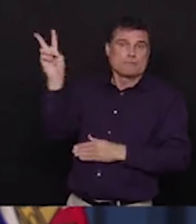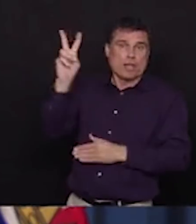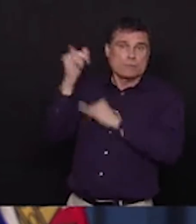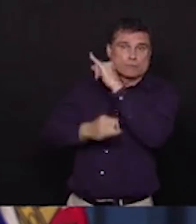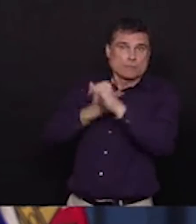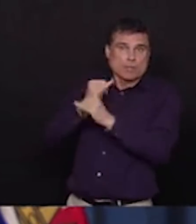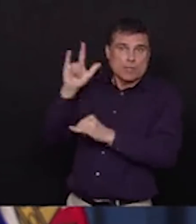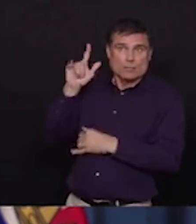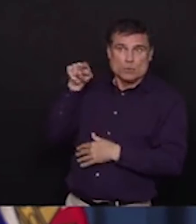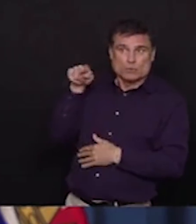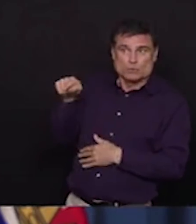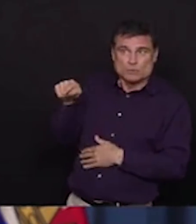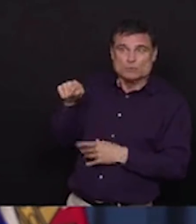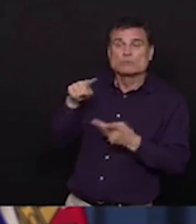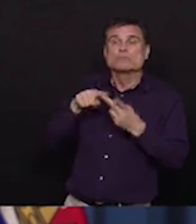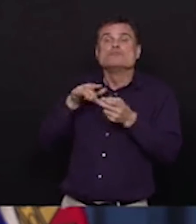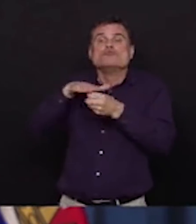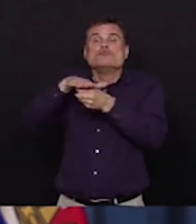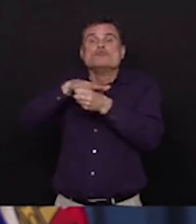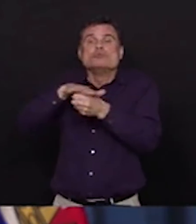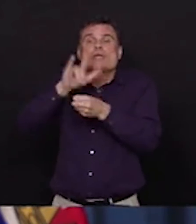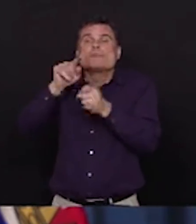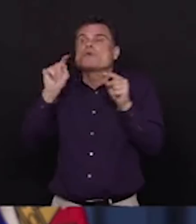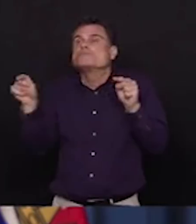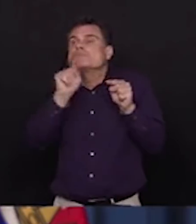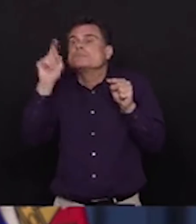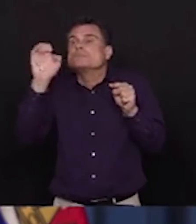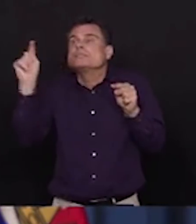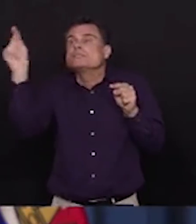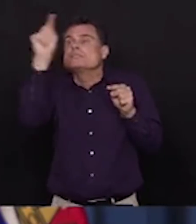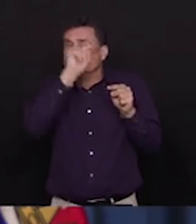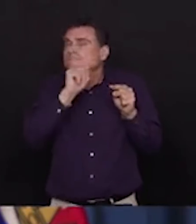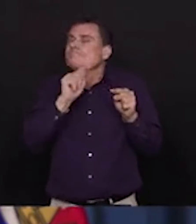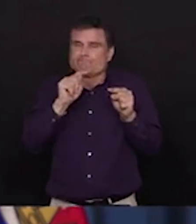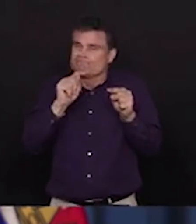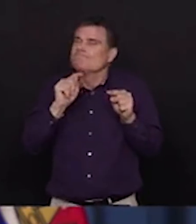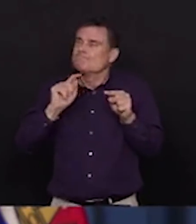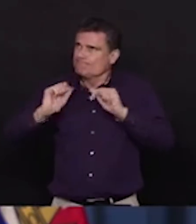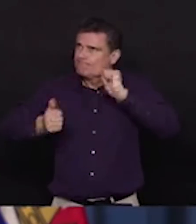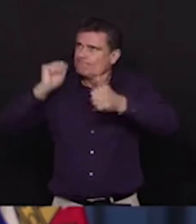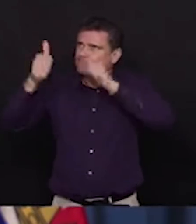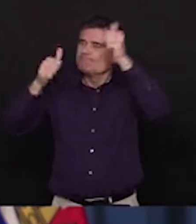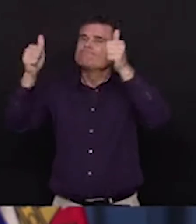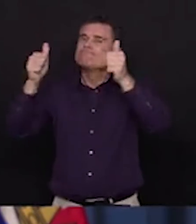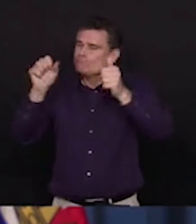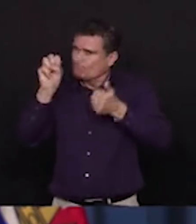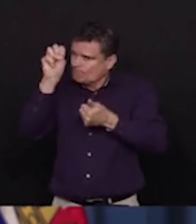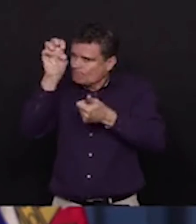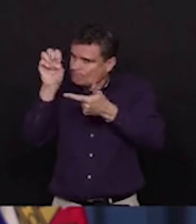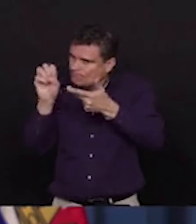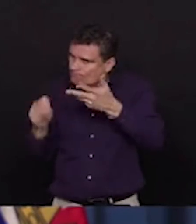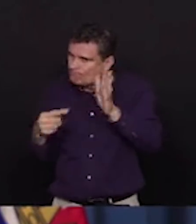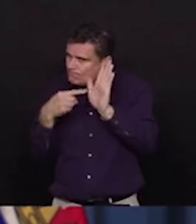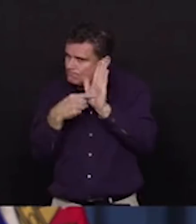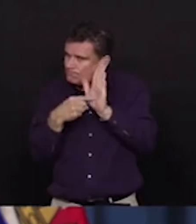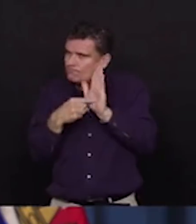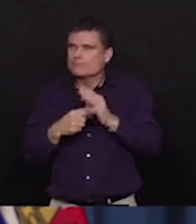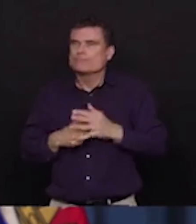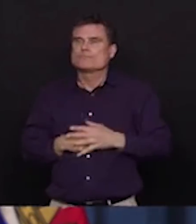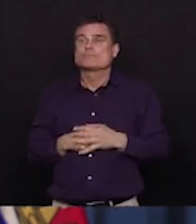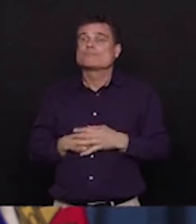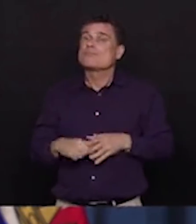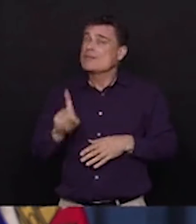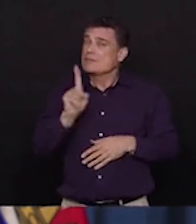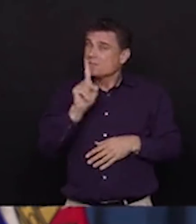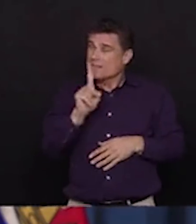a governmental level. But let's be clear, and especially, this is especially clear now, the Government of Canada